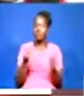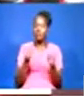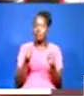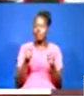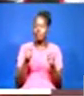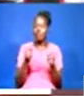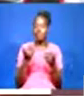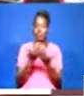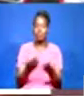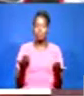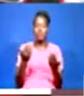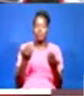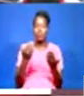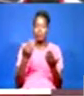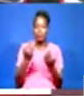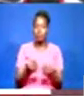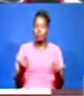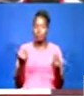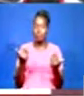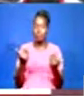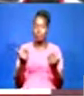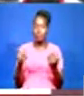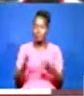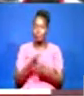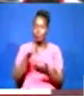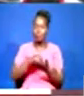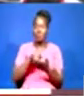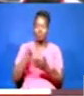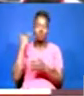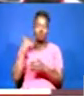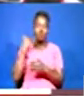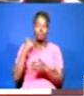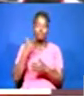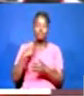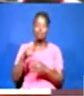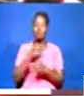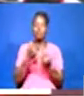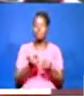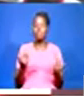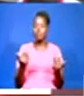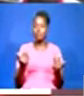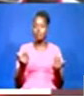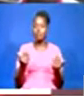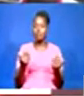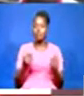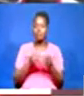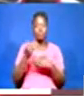These children, more so who are involved in crime, they are actually our children. They are our